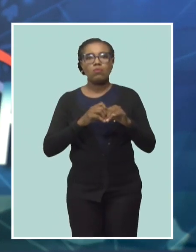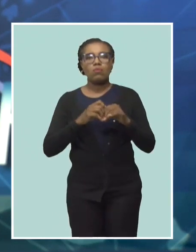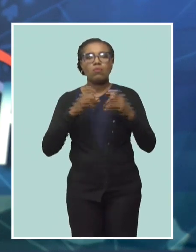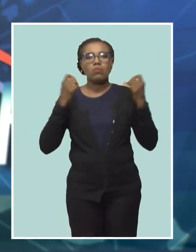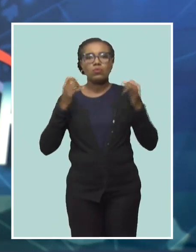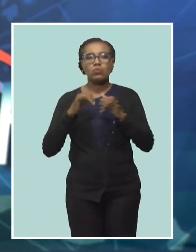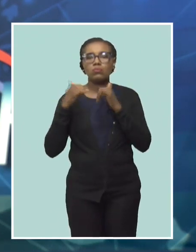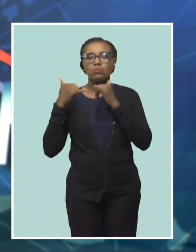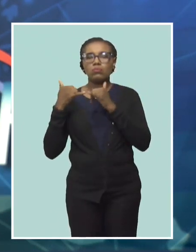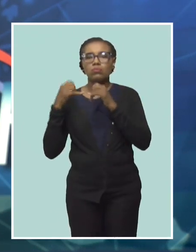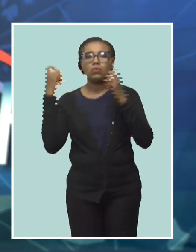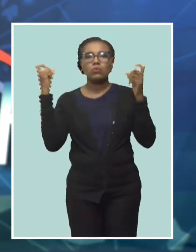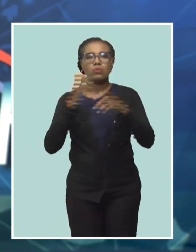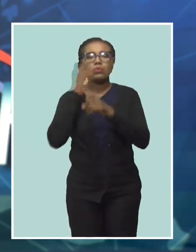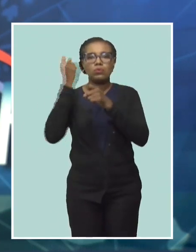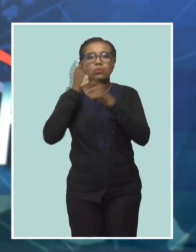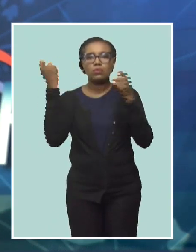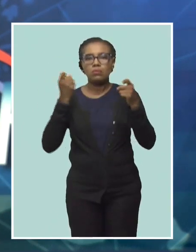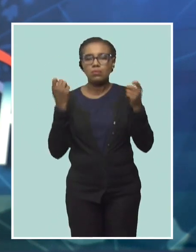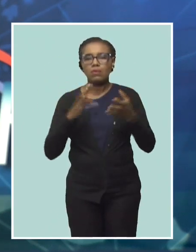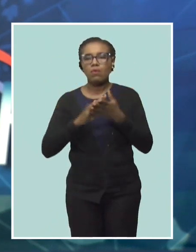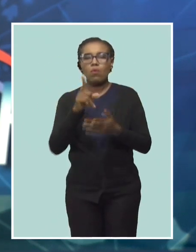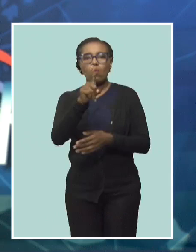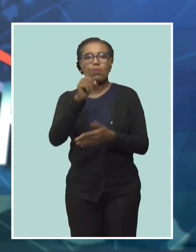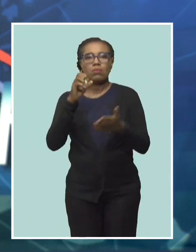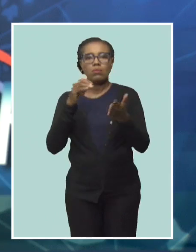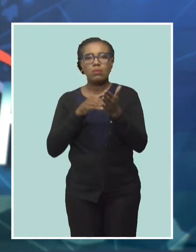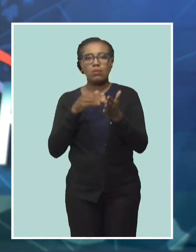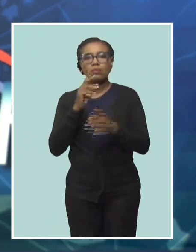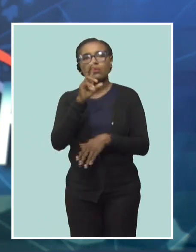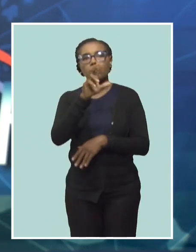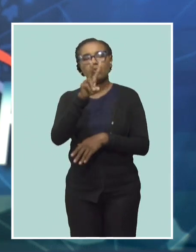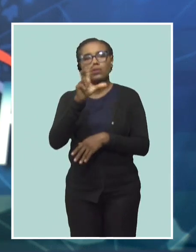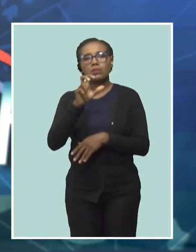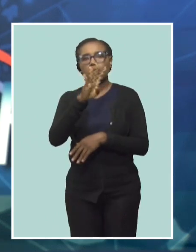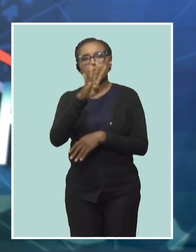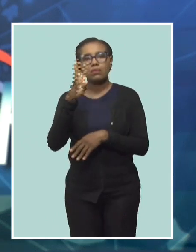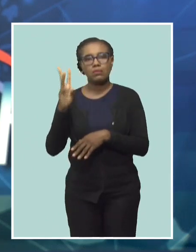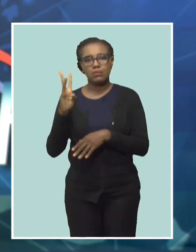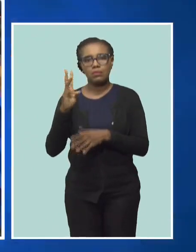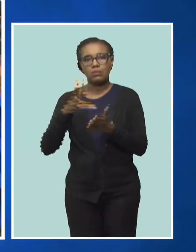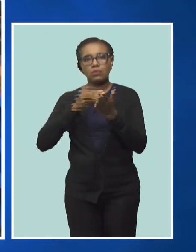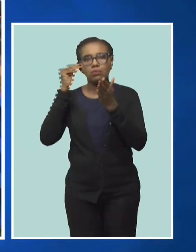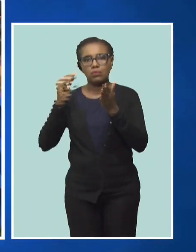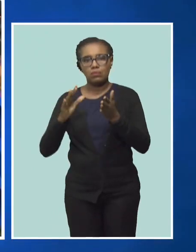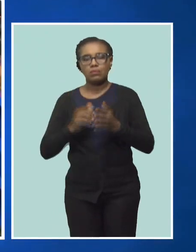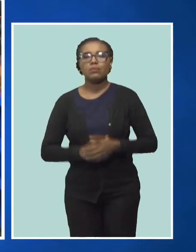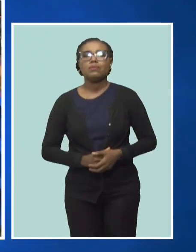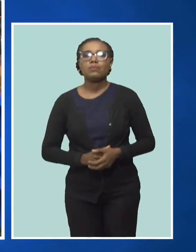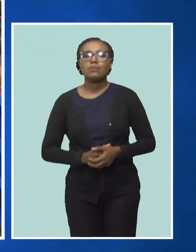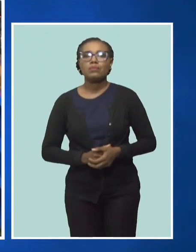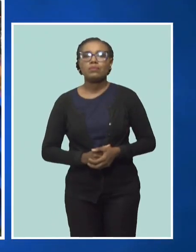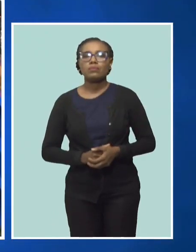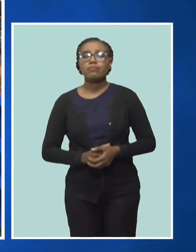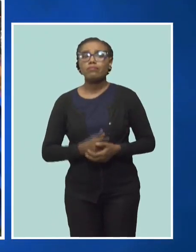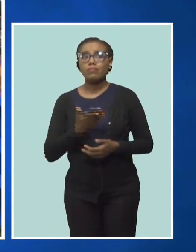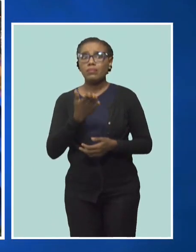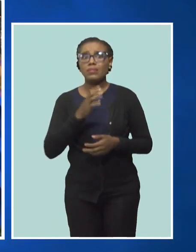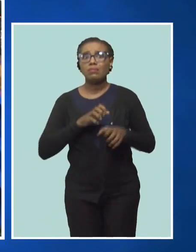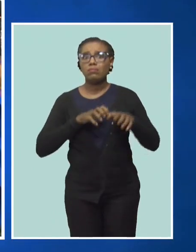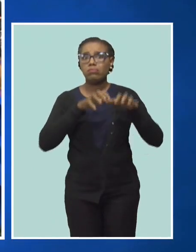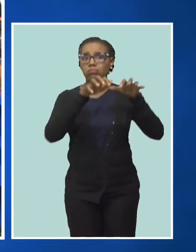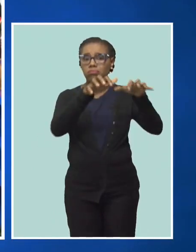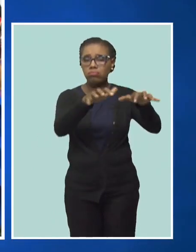of 1,346 students. Rachel Agard has that story. For these hundreds of